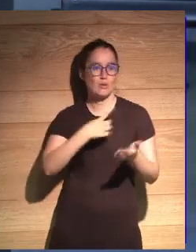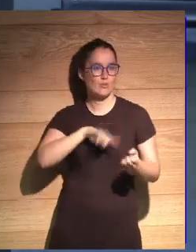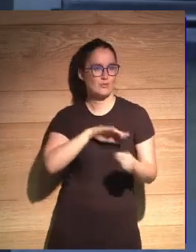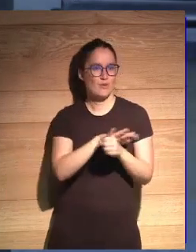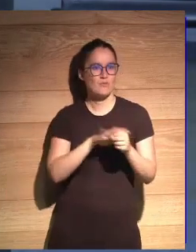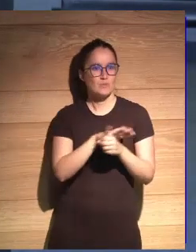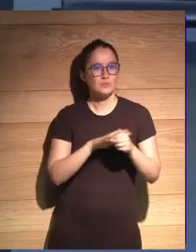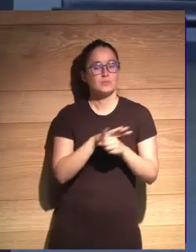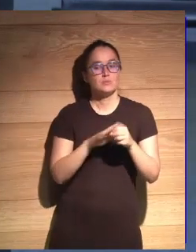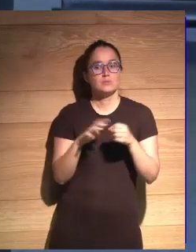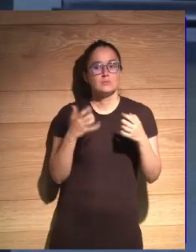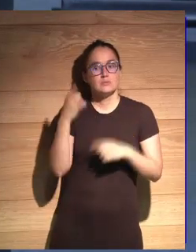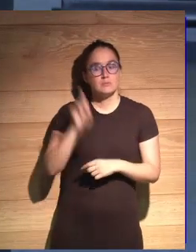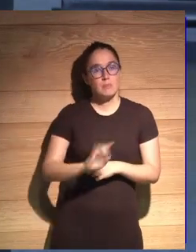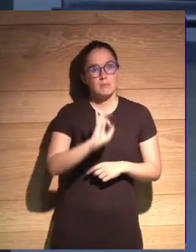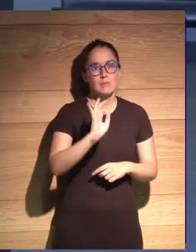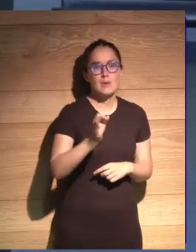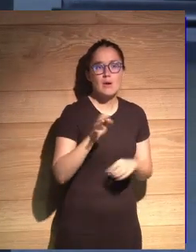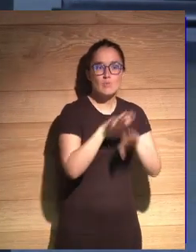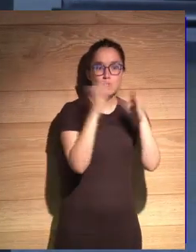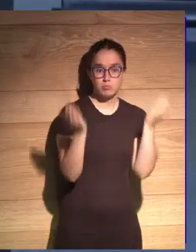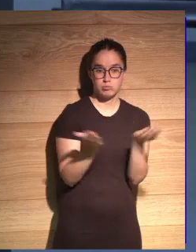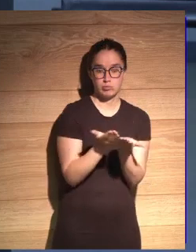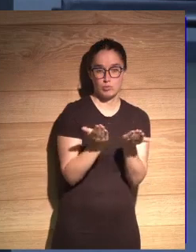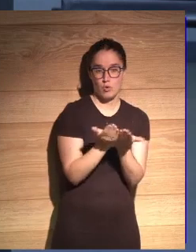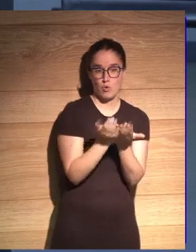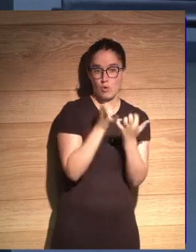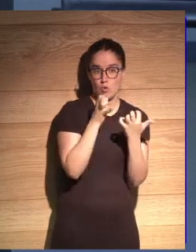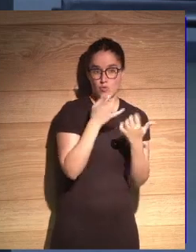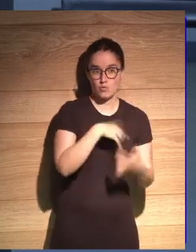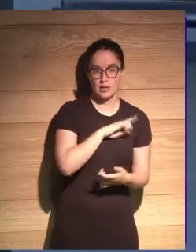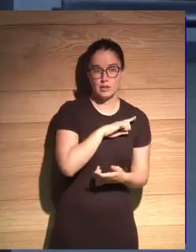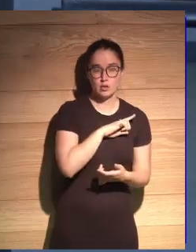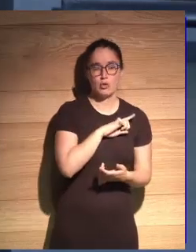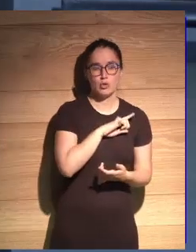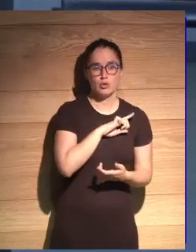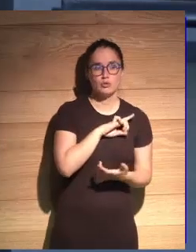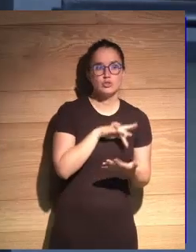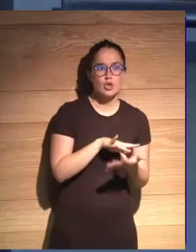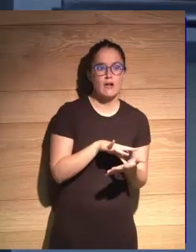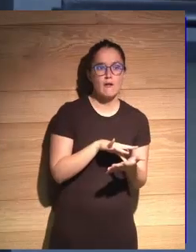So this is the evolution we're going through. But also in the Western world,